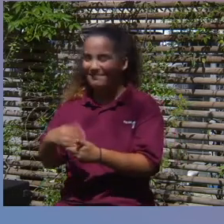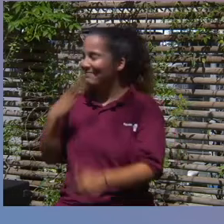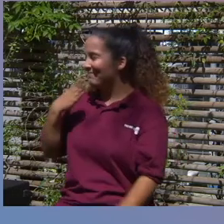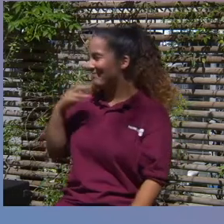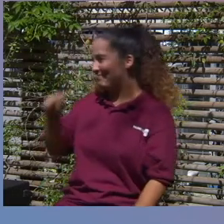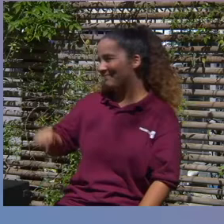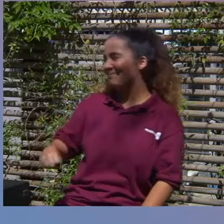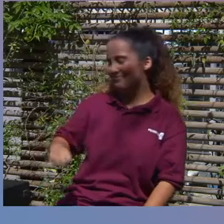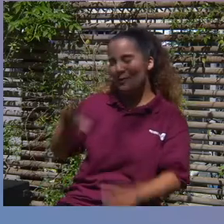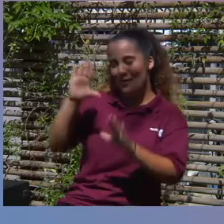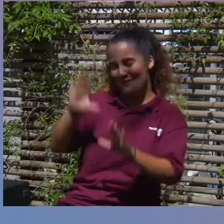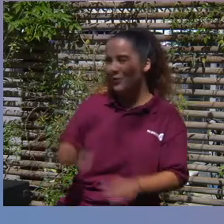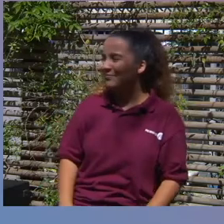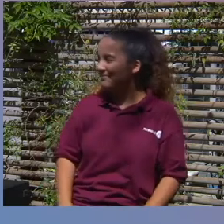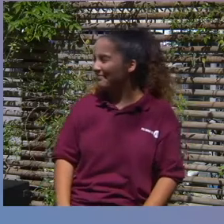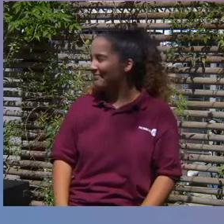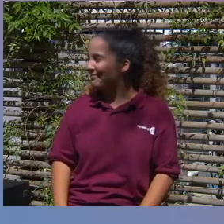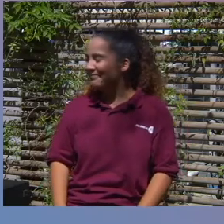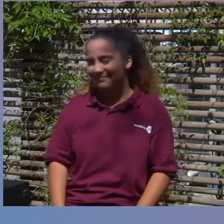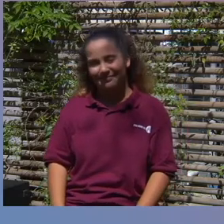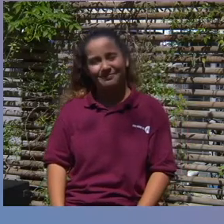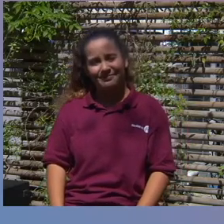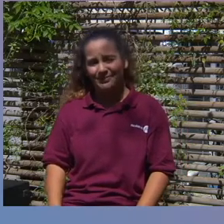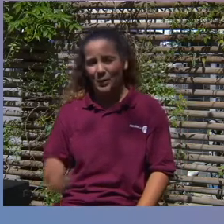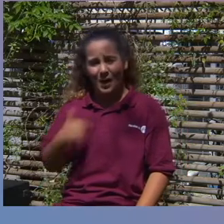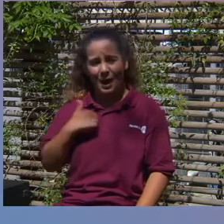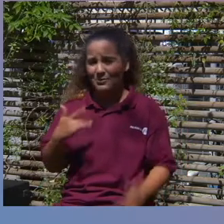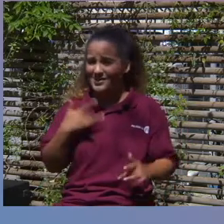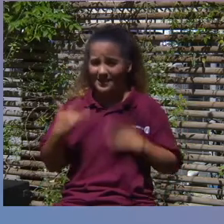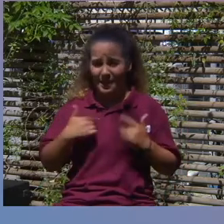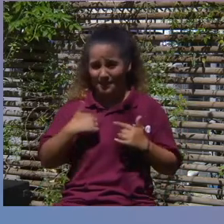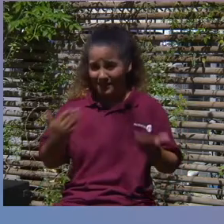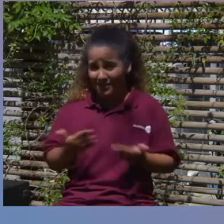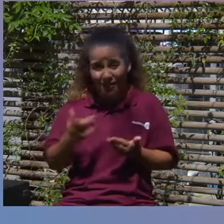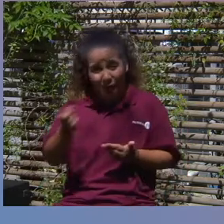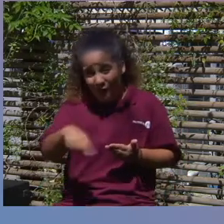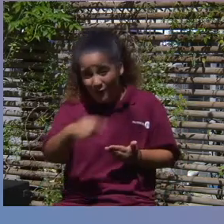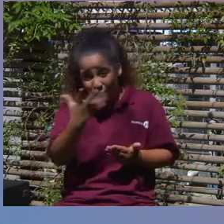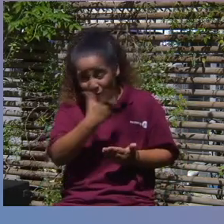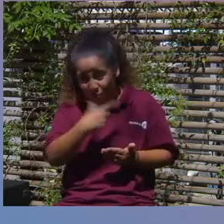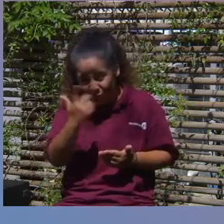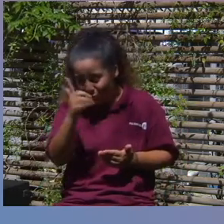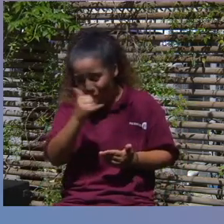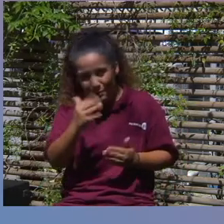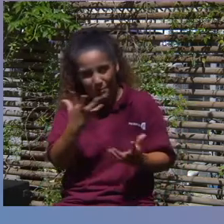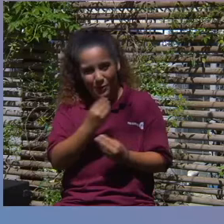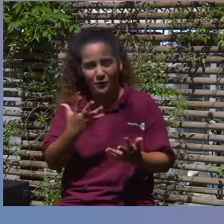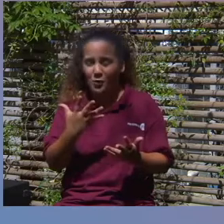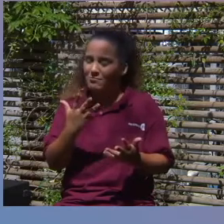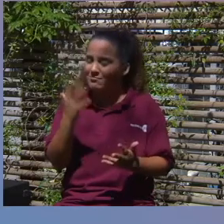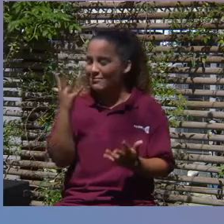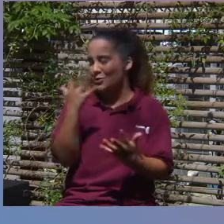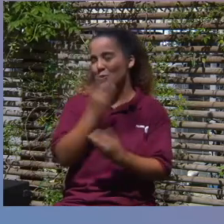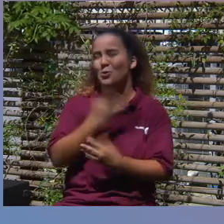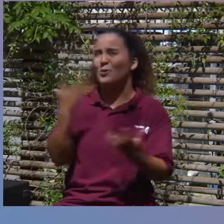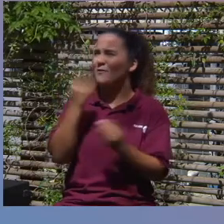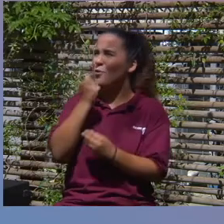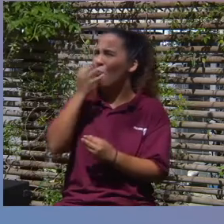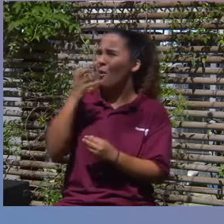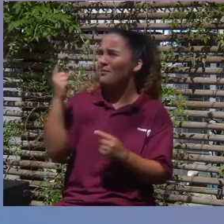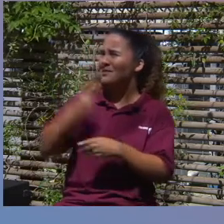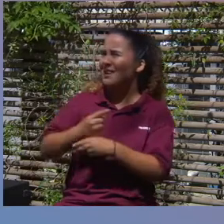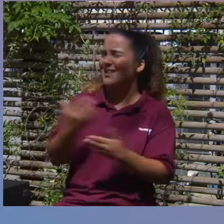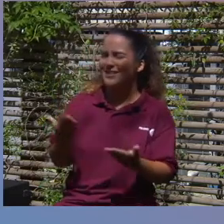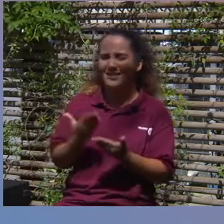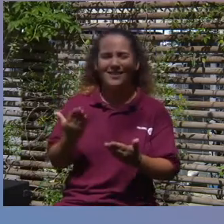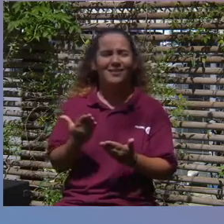Absolutely. Wonderful. I'm feeling. Well, I'm just delighted to be here. Y'all look beautiful. It's a beautiful, warm day in LA. Some of other places